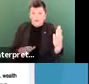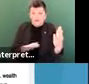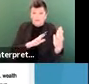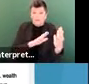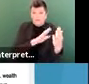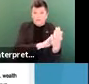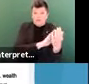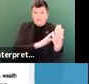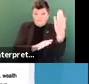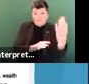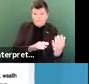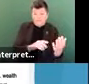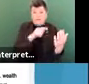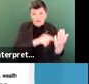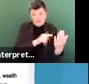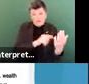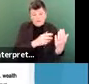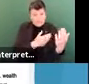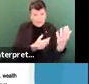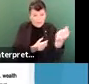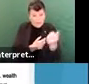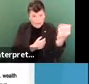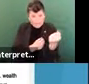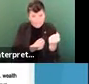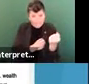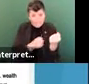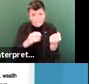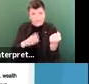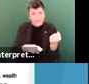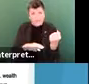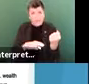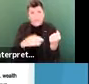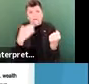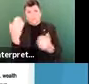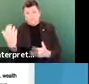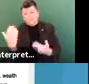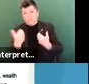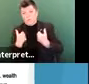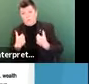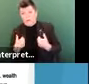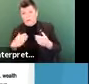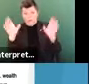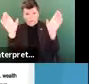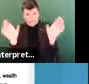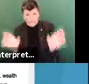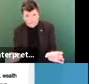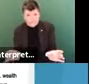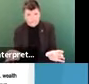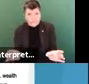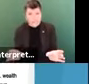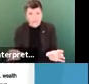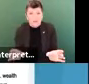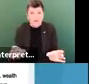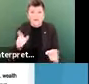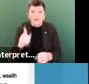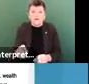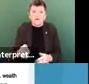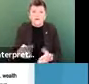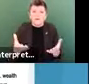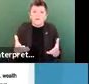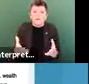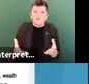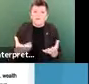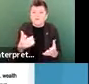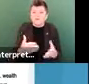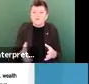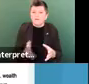by income, and on the right side by wealth. Here it's at first Western societies, first